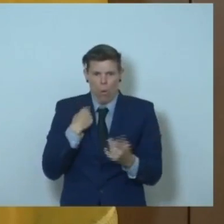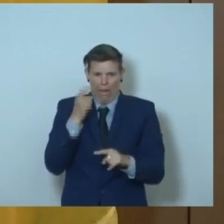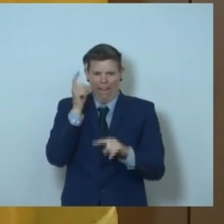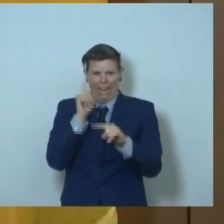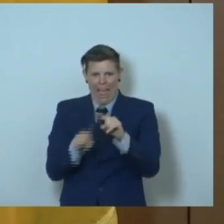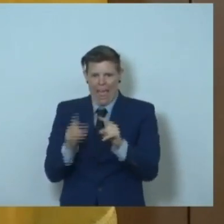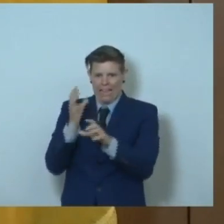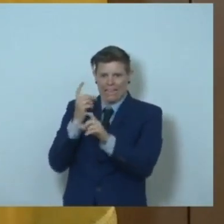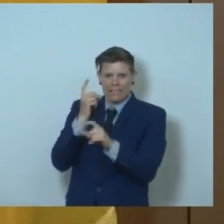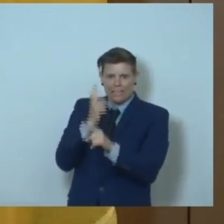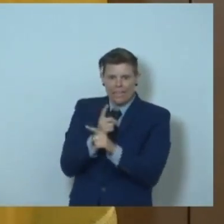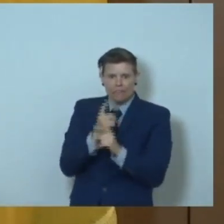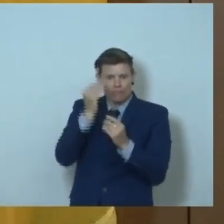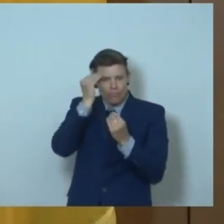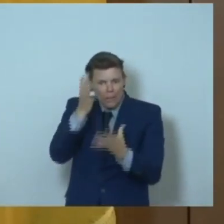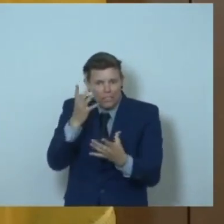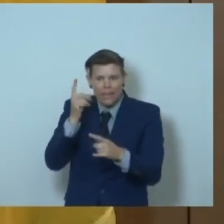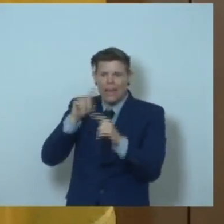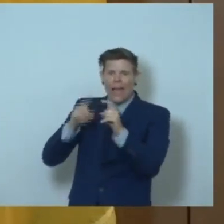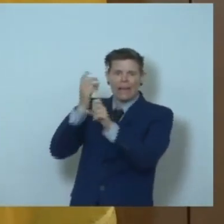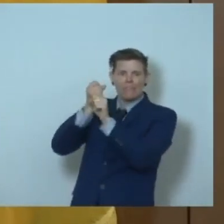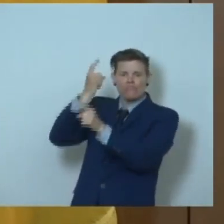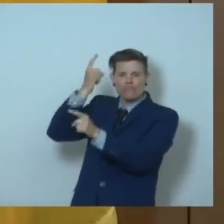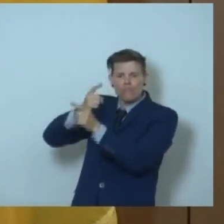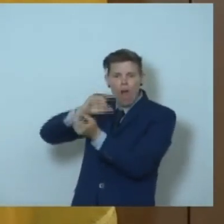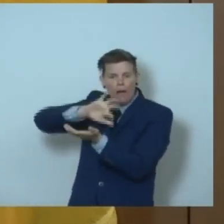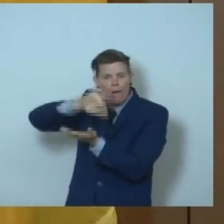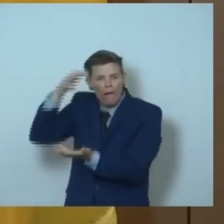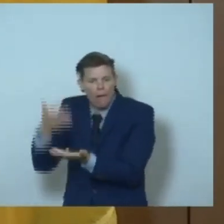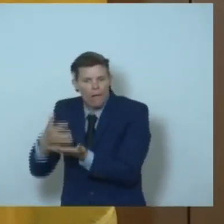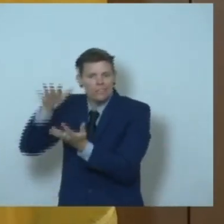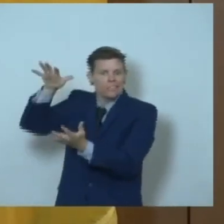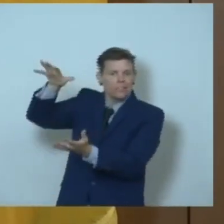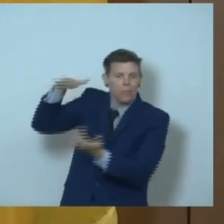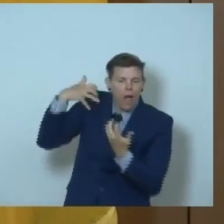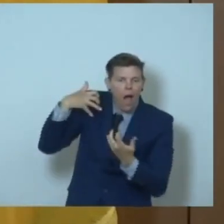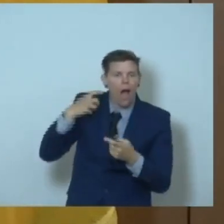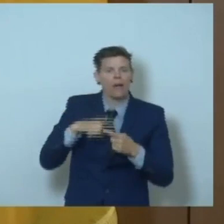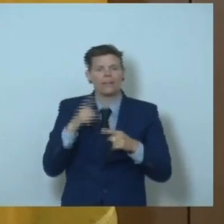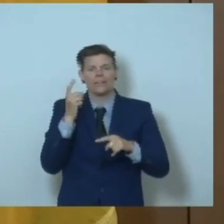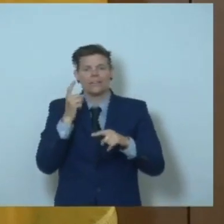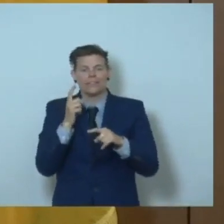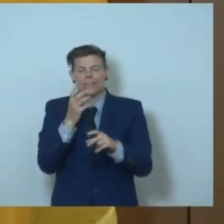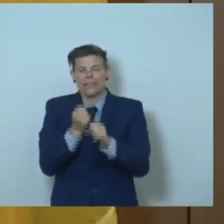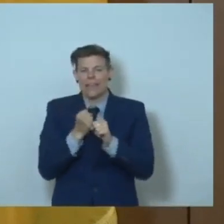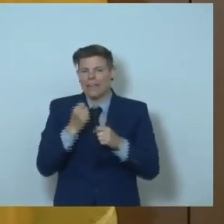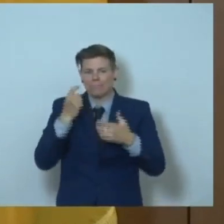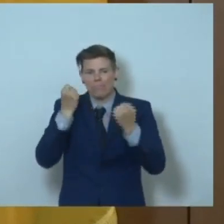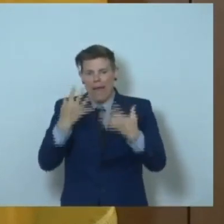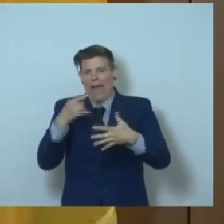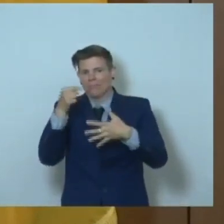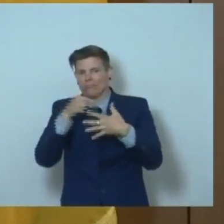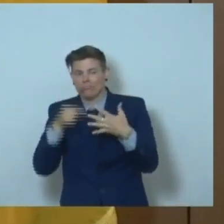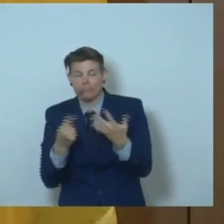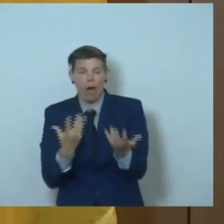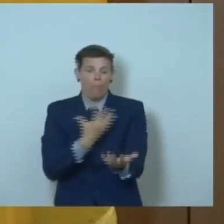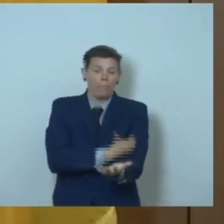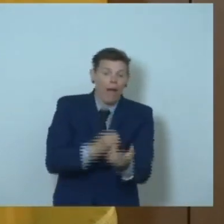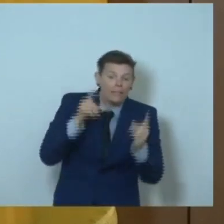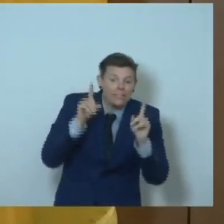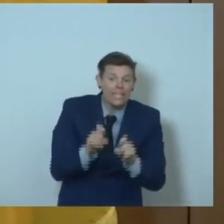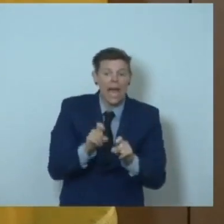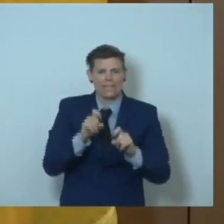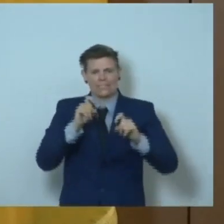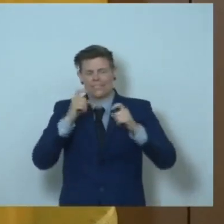swabs, sampling test tubes, reagents, and the antibody tests. So